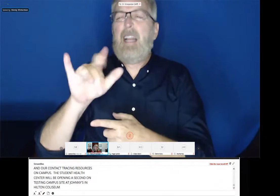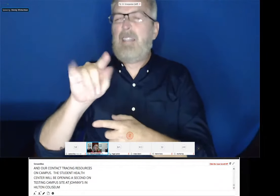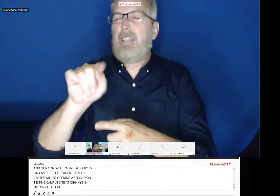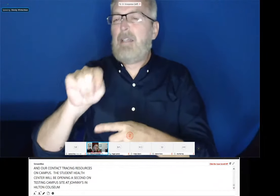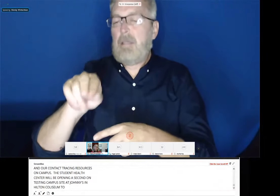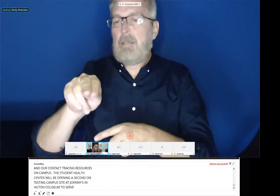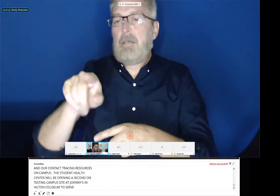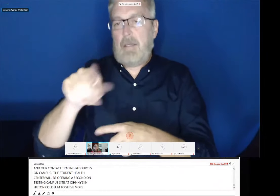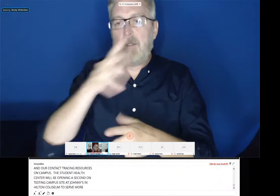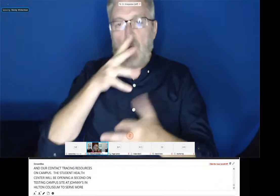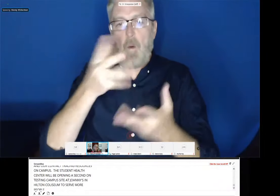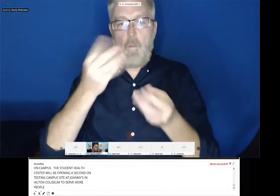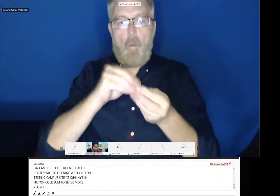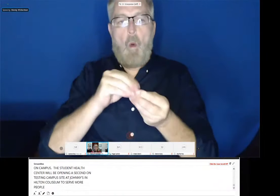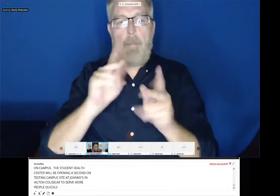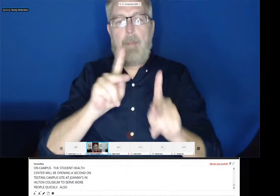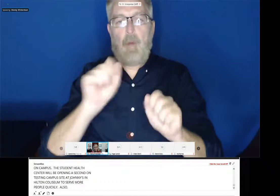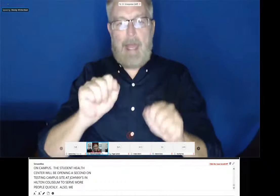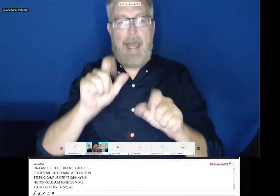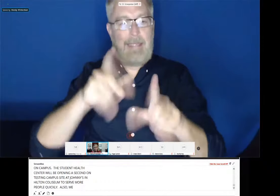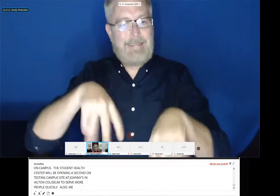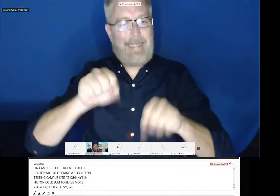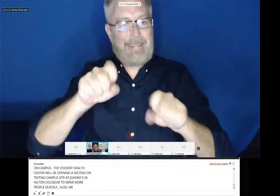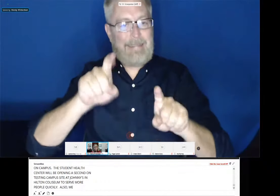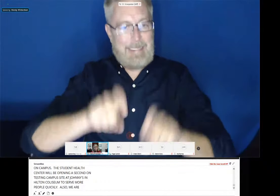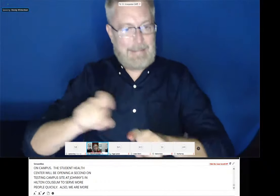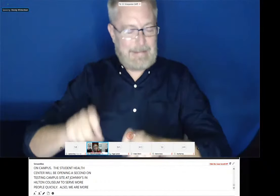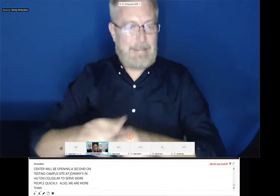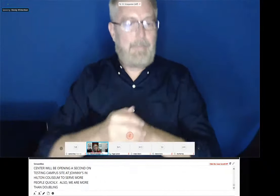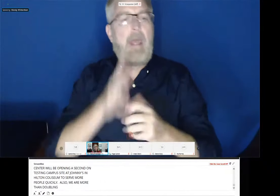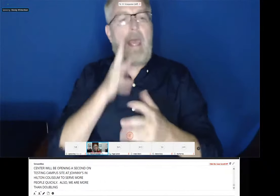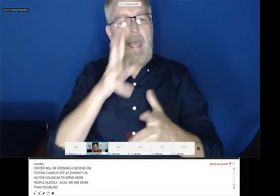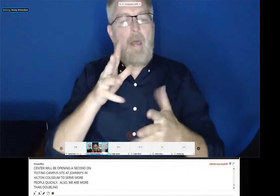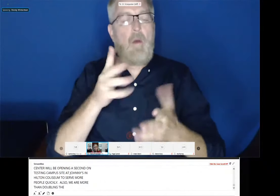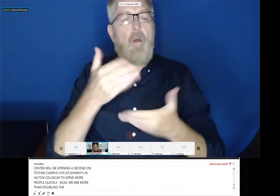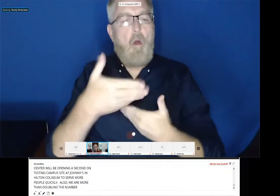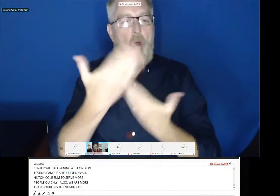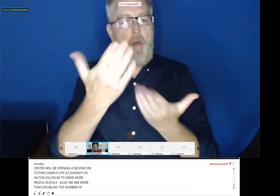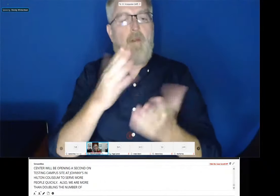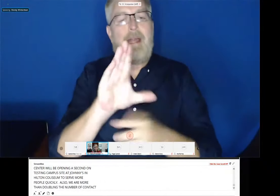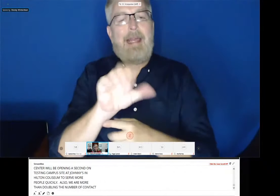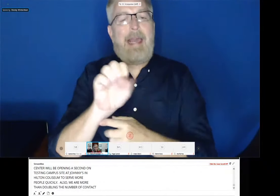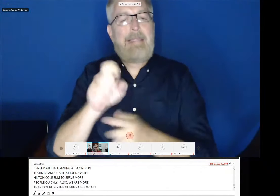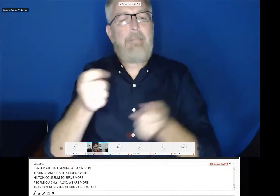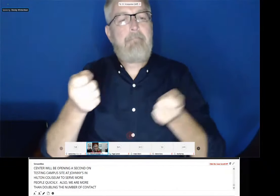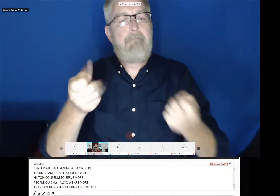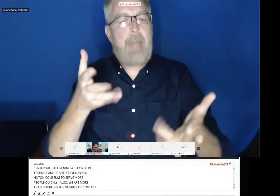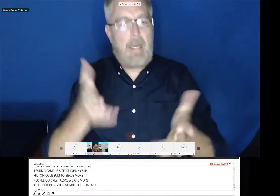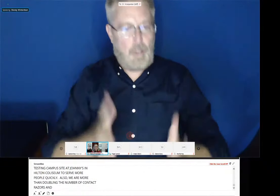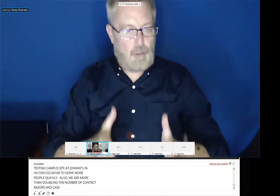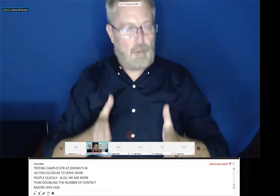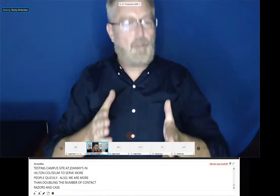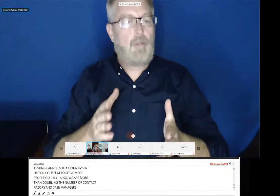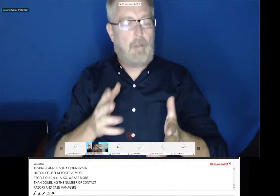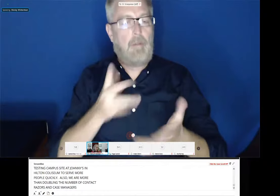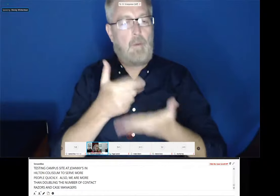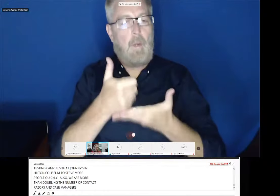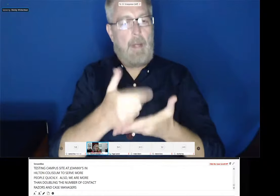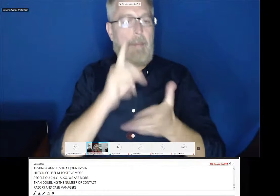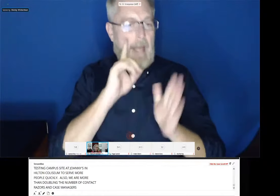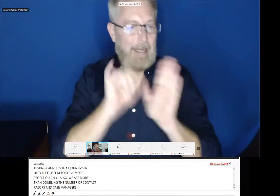doubling the number of contact tracers and case managers to support our mitigation efforts to quickly identify